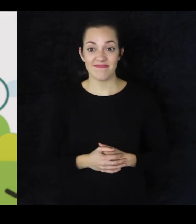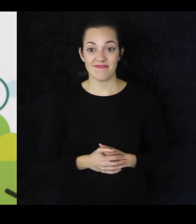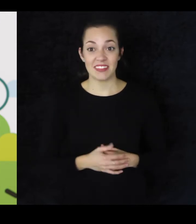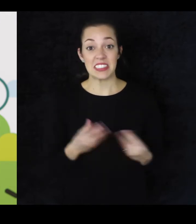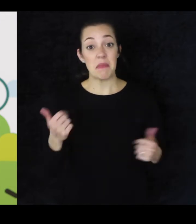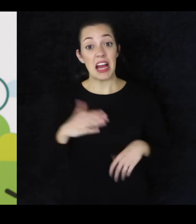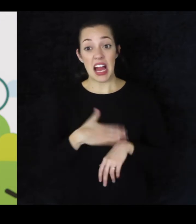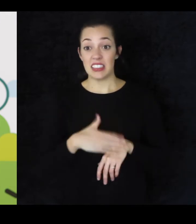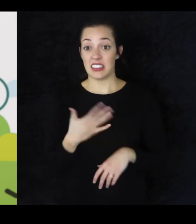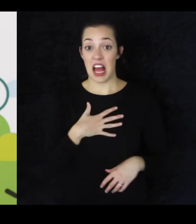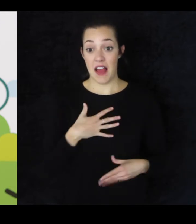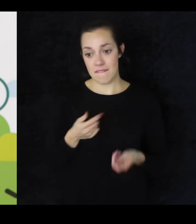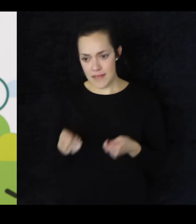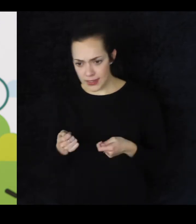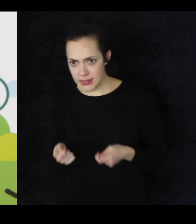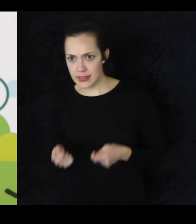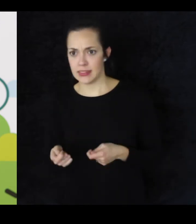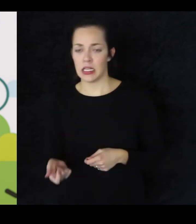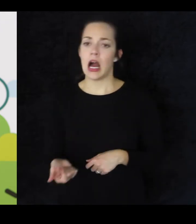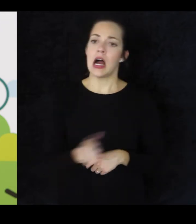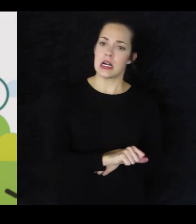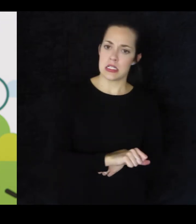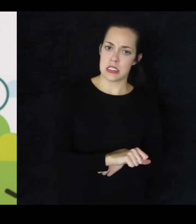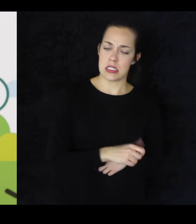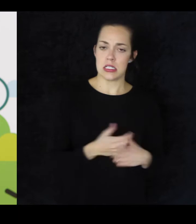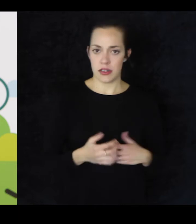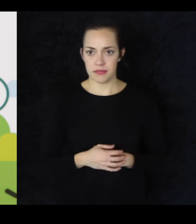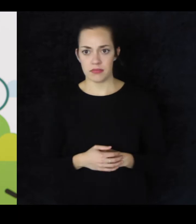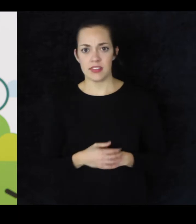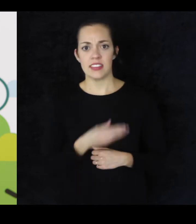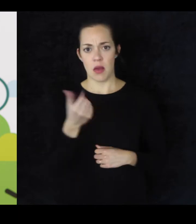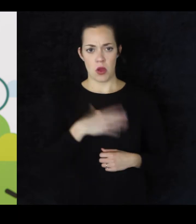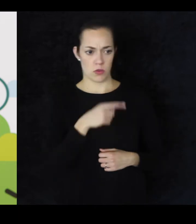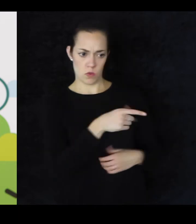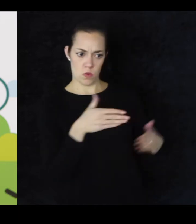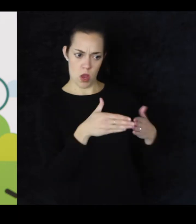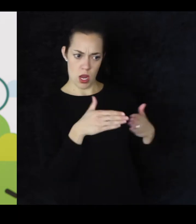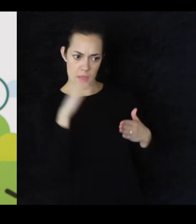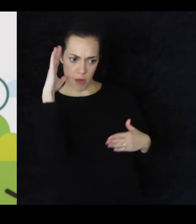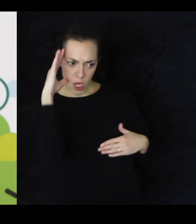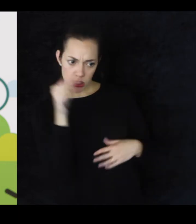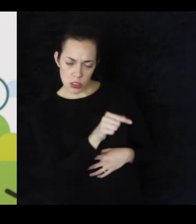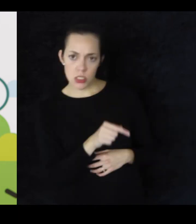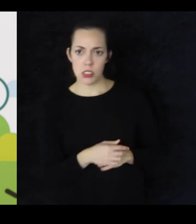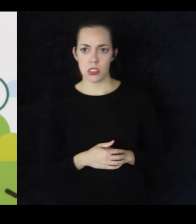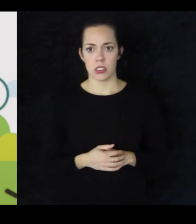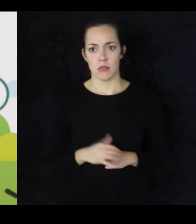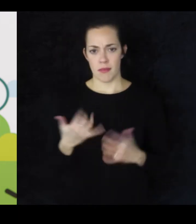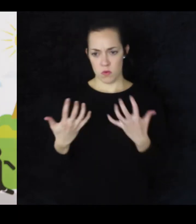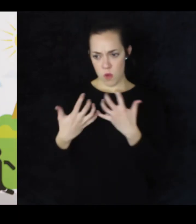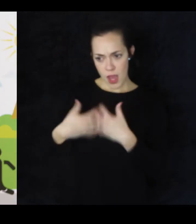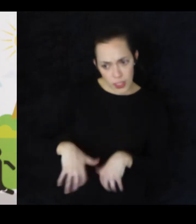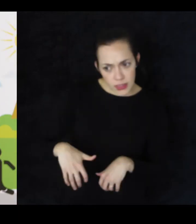Like some of the cats like to get fed before the others, and some really want that corner of the bed, and you sort of just work it